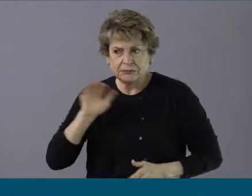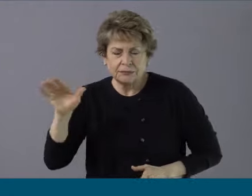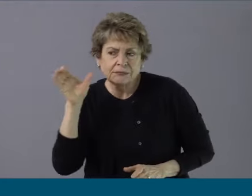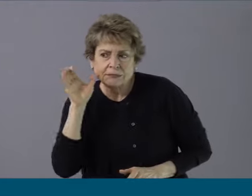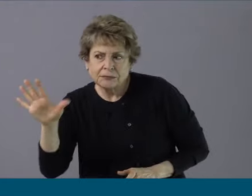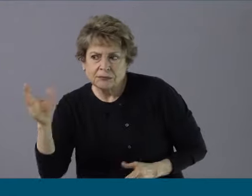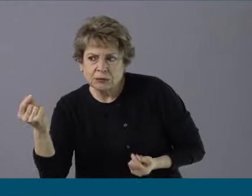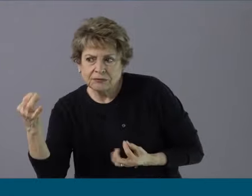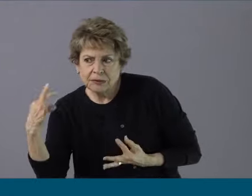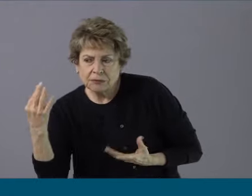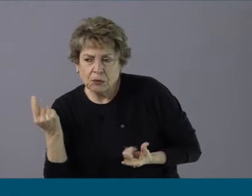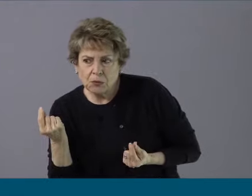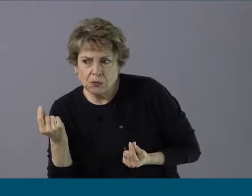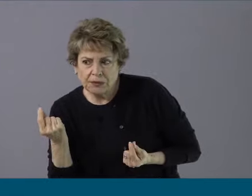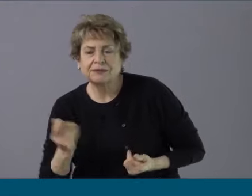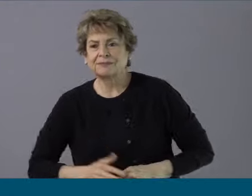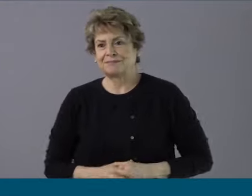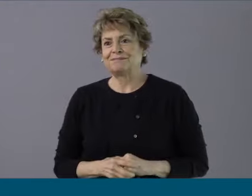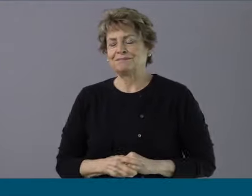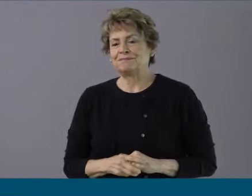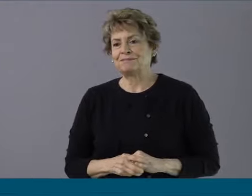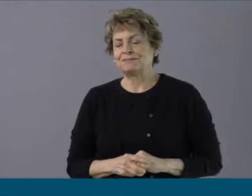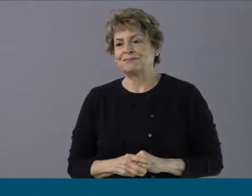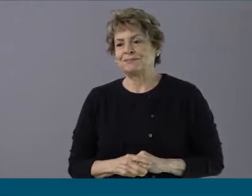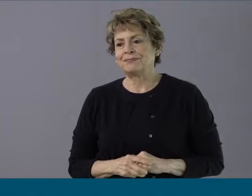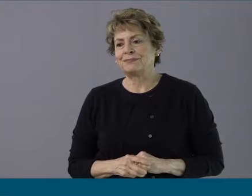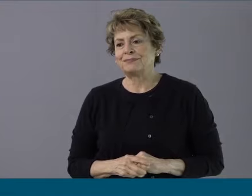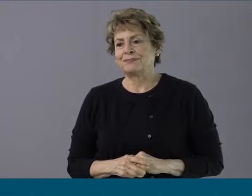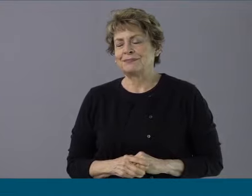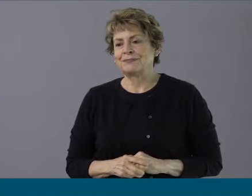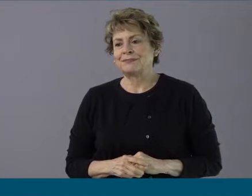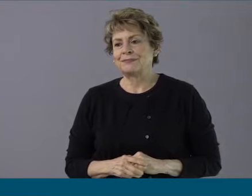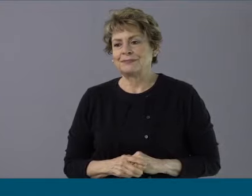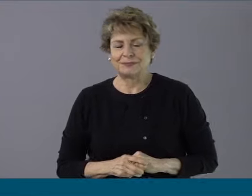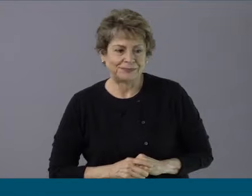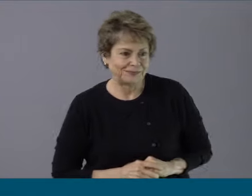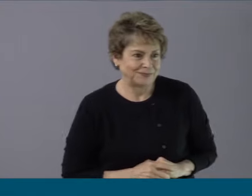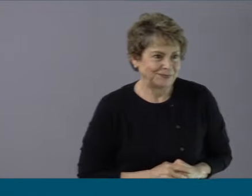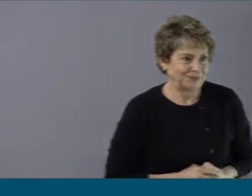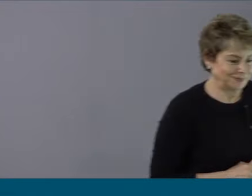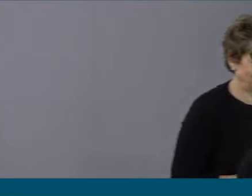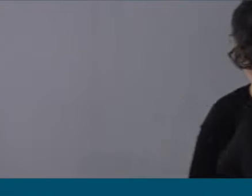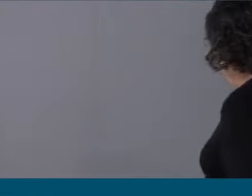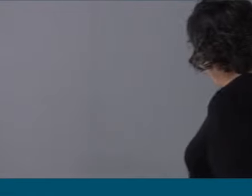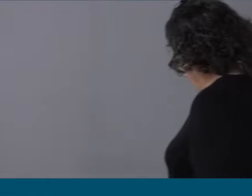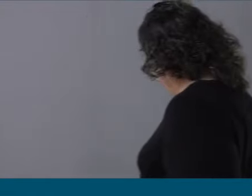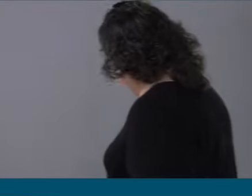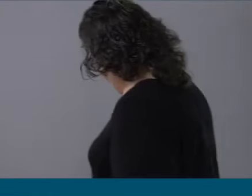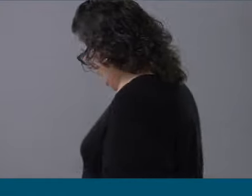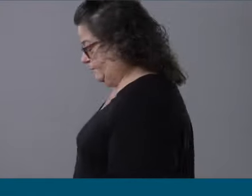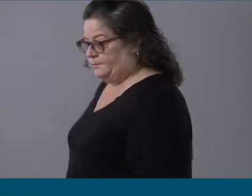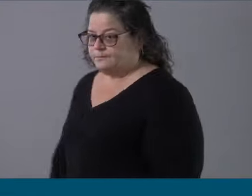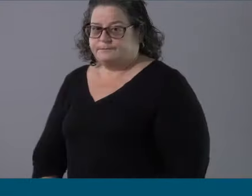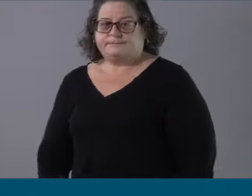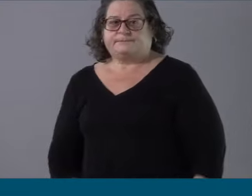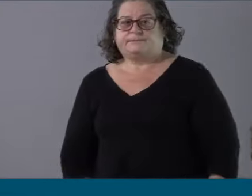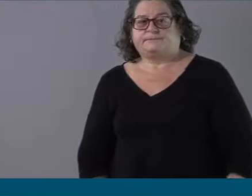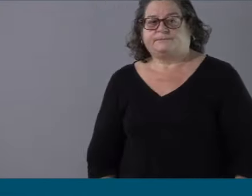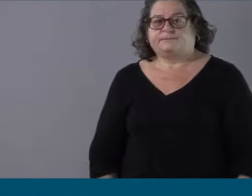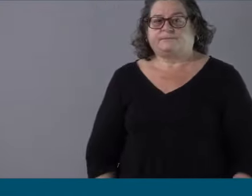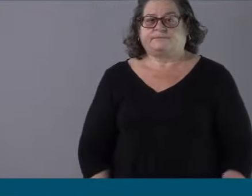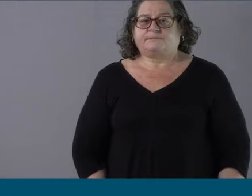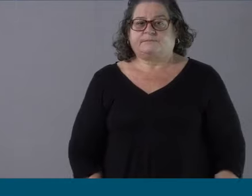I know people want clarity around this, and we're going to provide clarity. I'm going to tell you our kids are going to